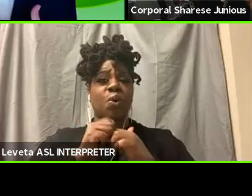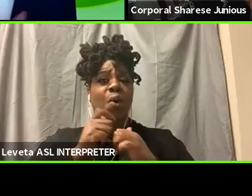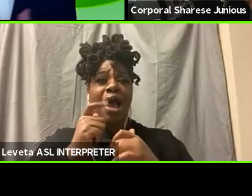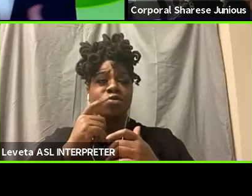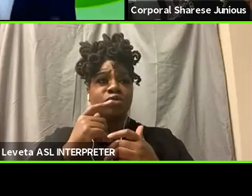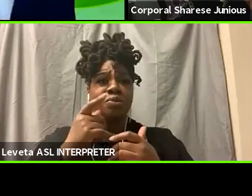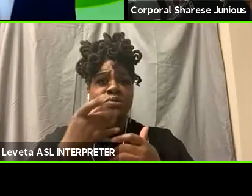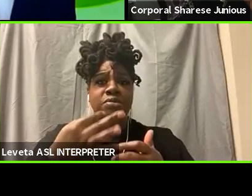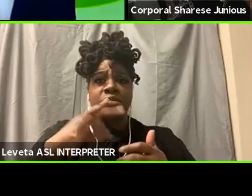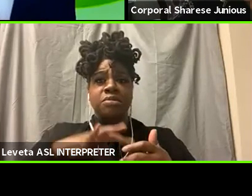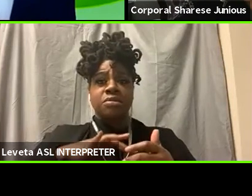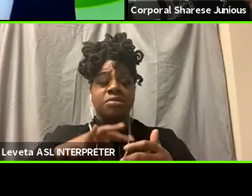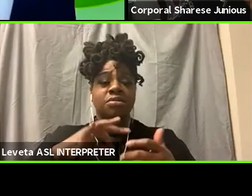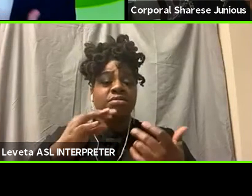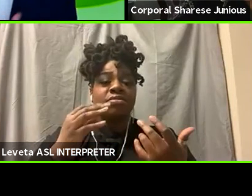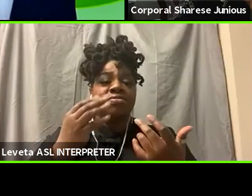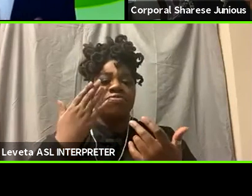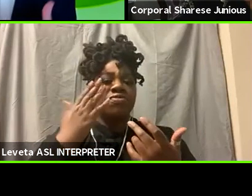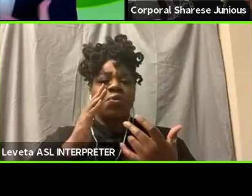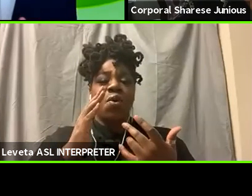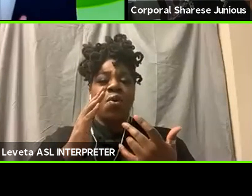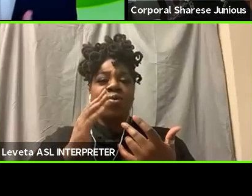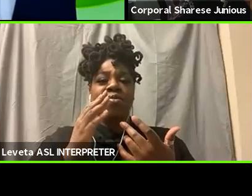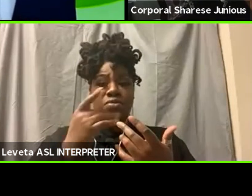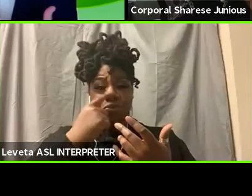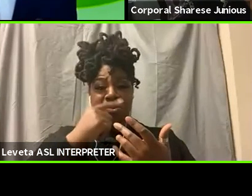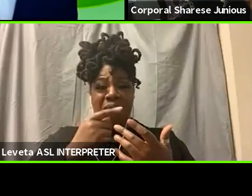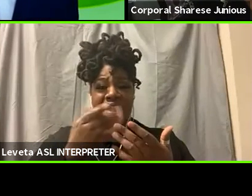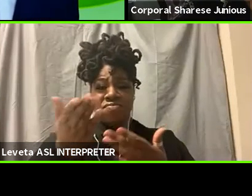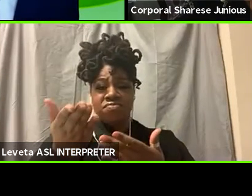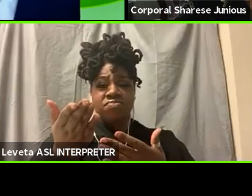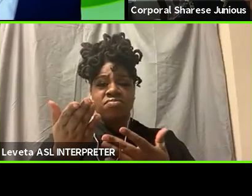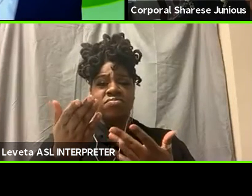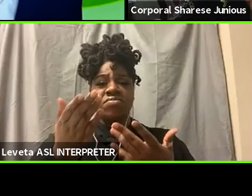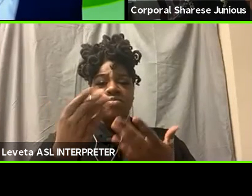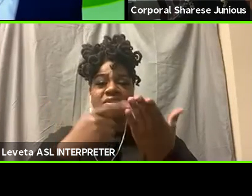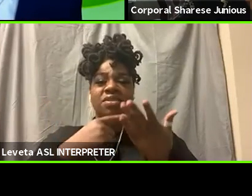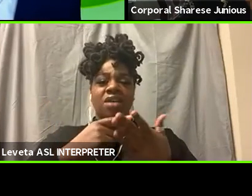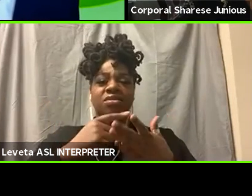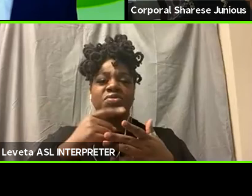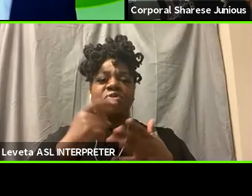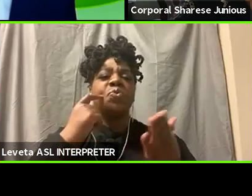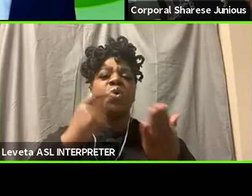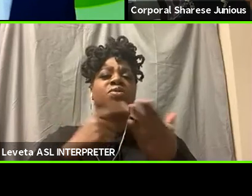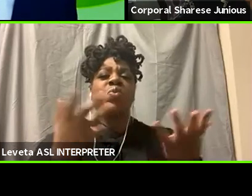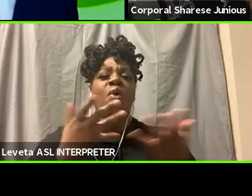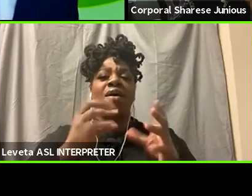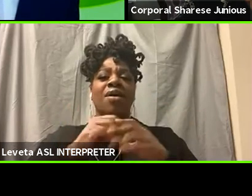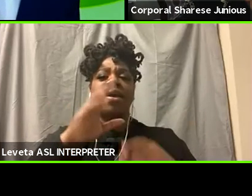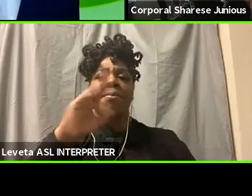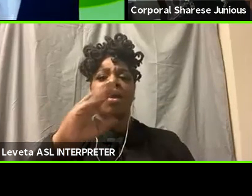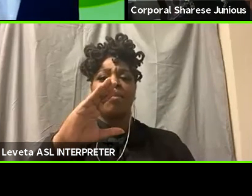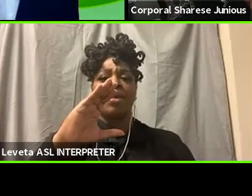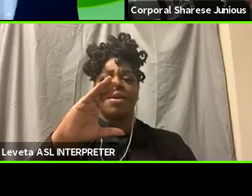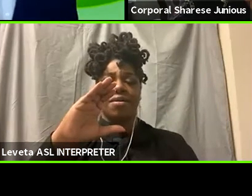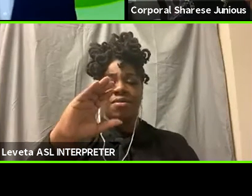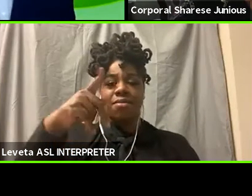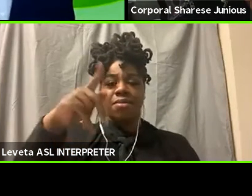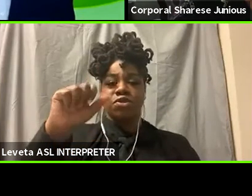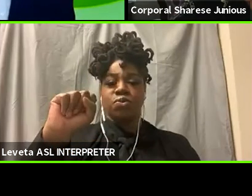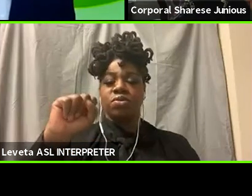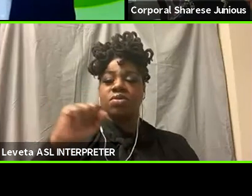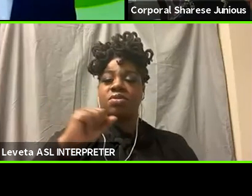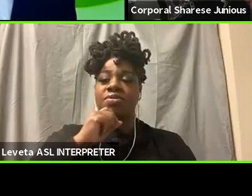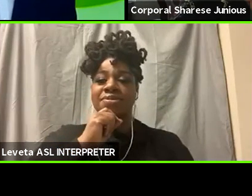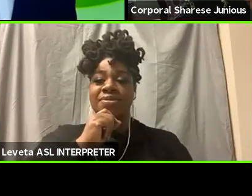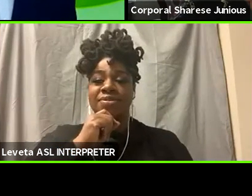those services. So can you talk to us a little bit about what you're seeing right here in Montgomery County Public Schools? Yes, absolutely. First of all, thank you